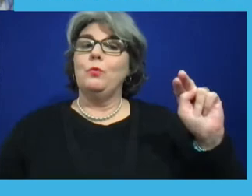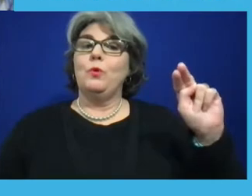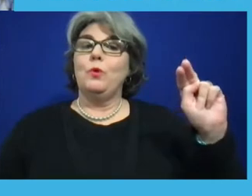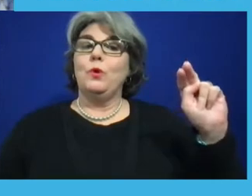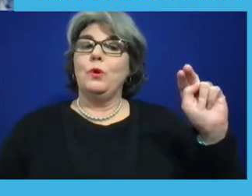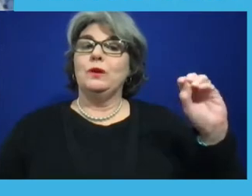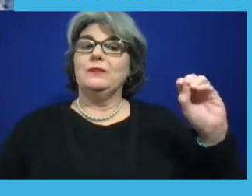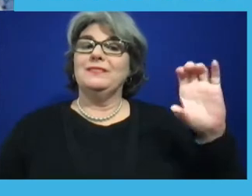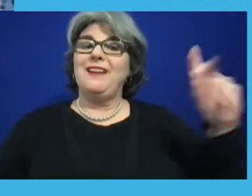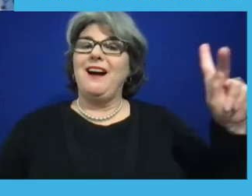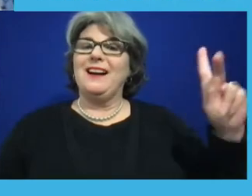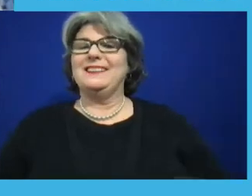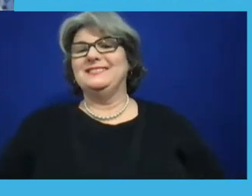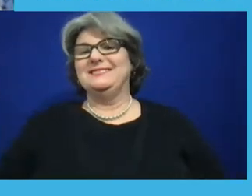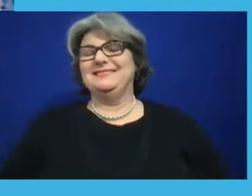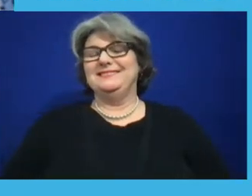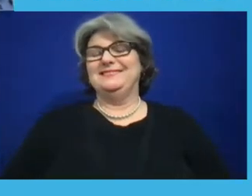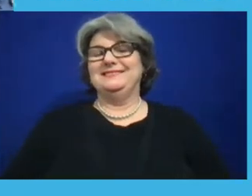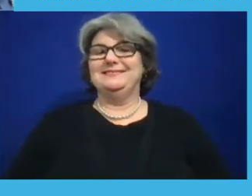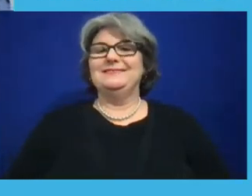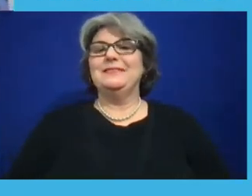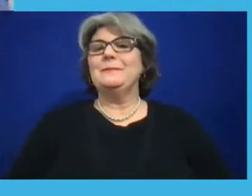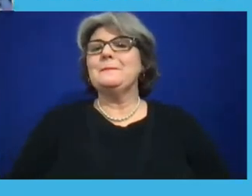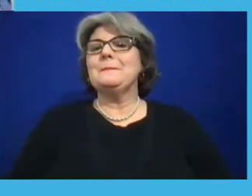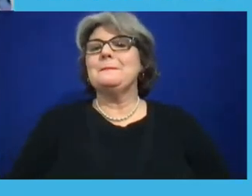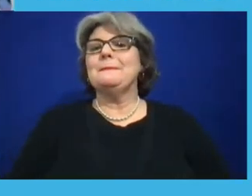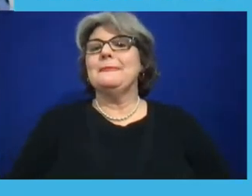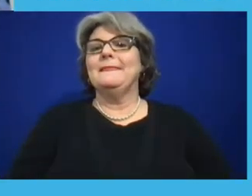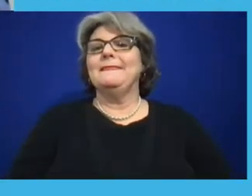Senator Raphael Warnock.